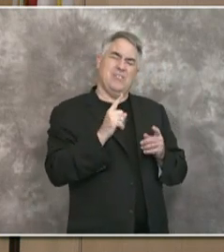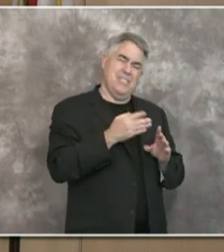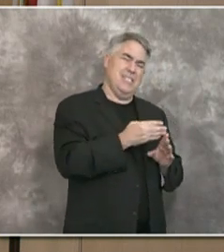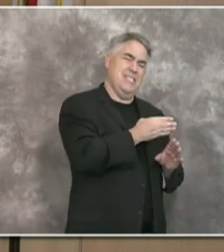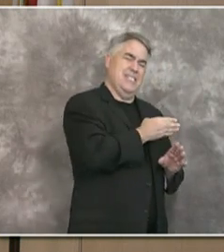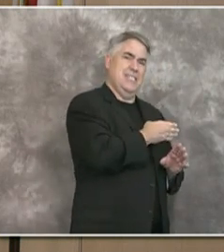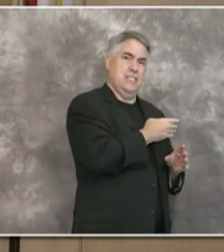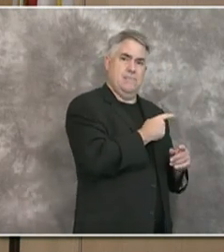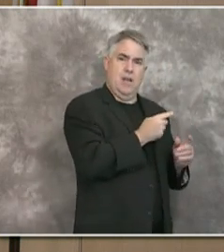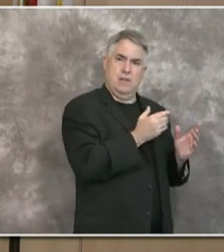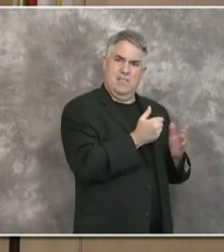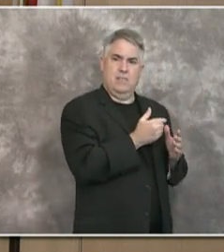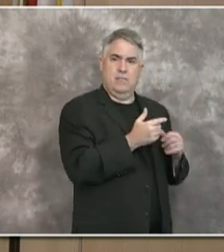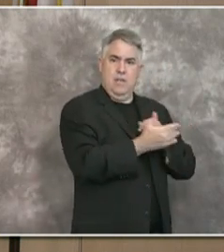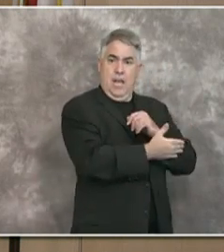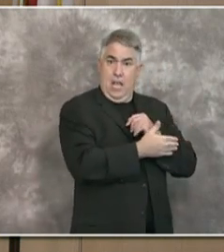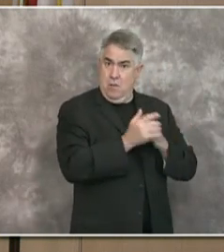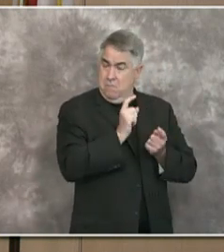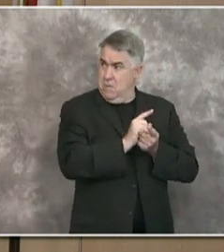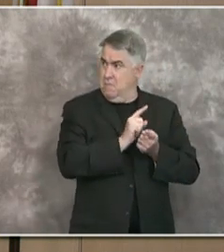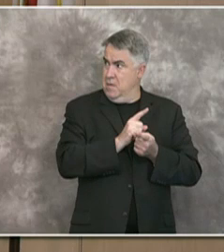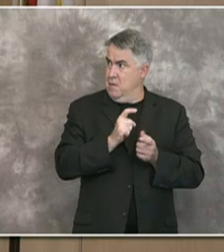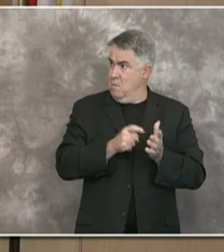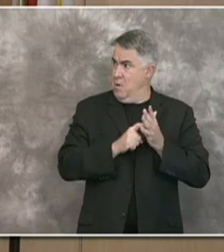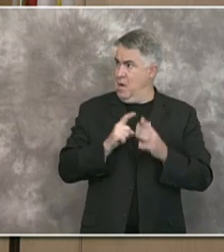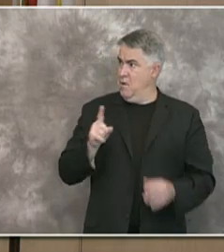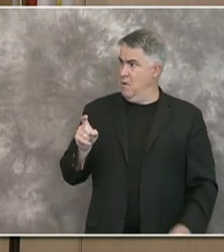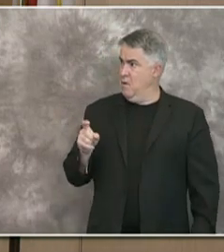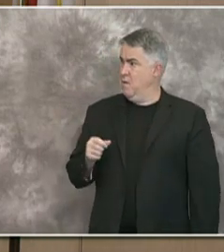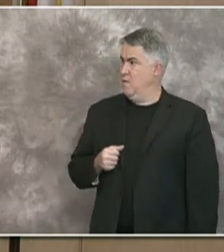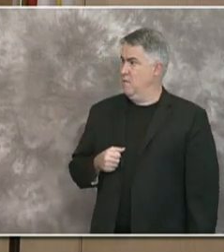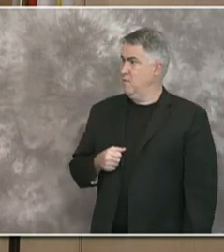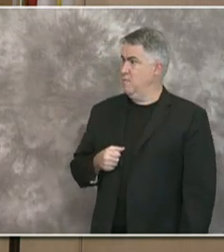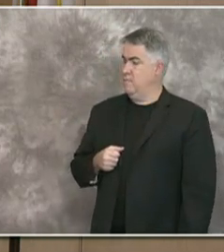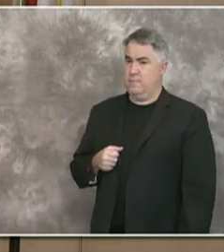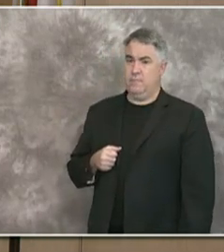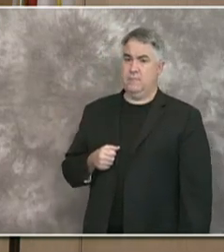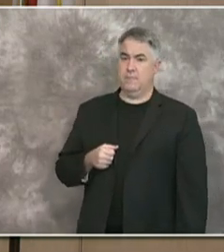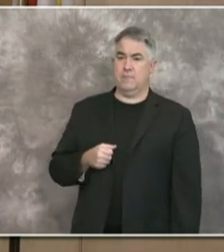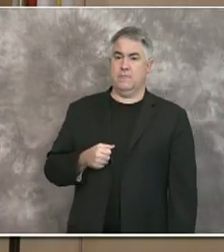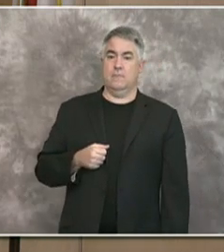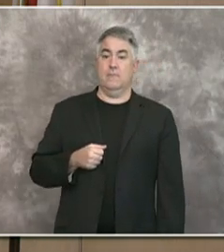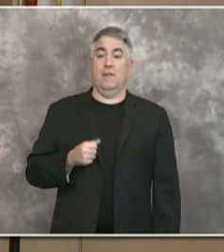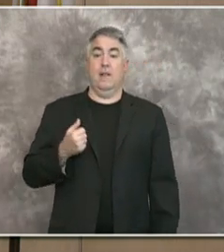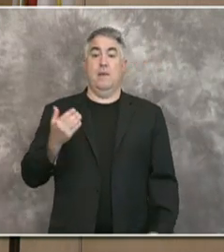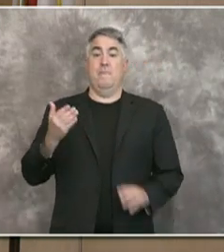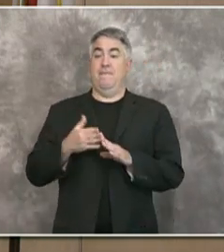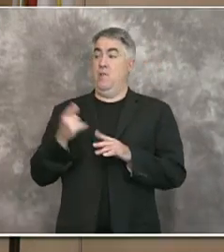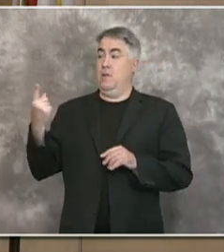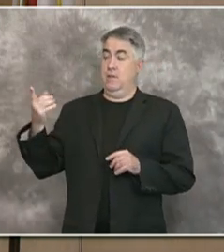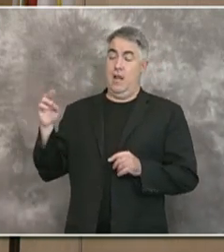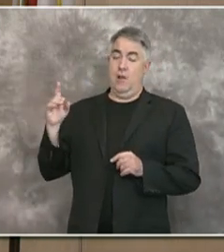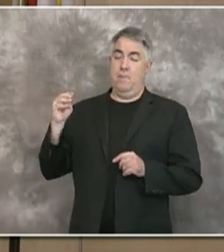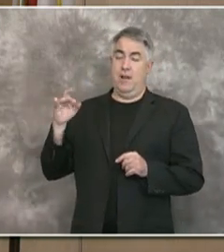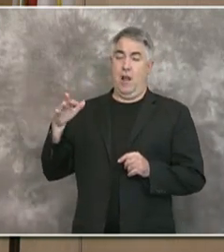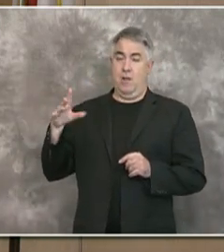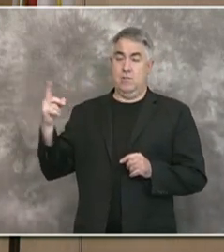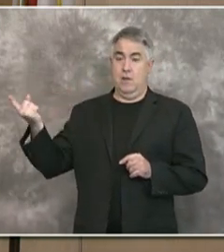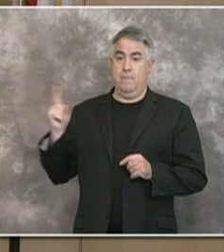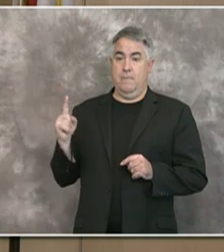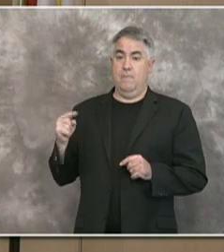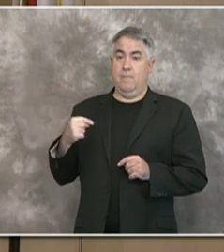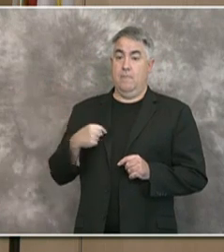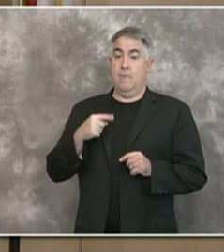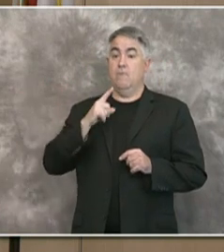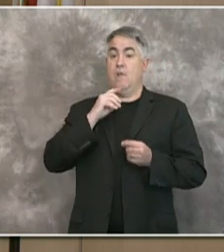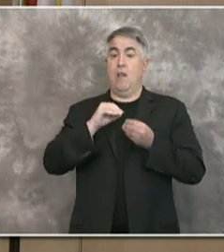not the county is meeting those goals or not. Well, before Dr. McDonald comes up, those are actually metrics